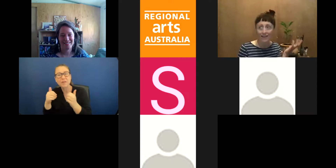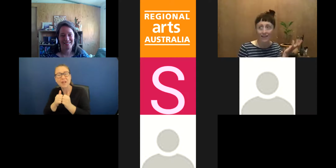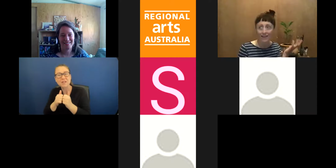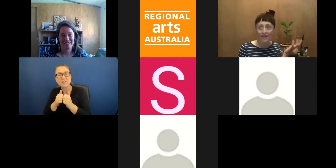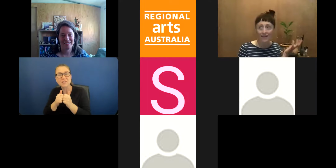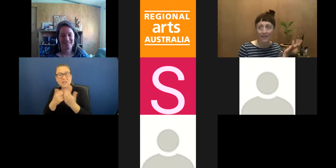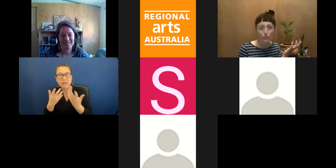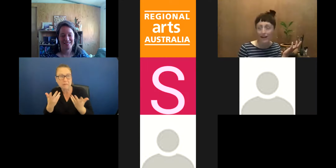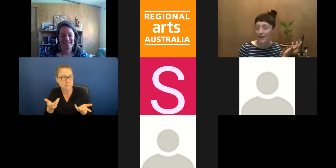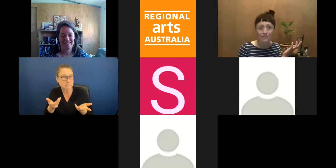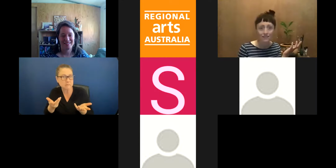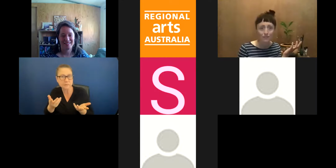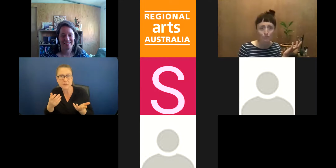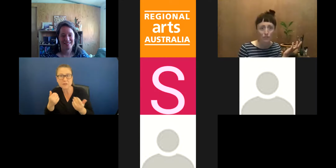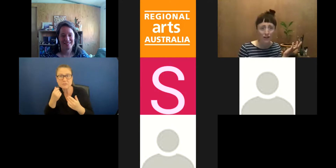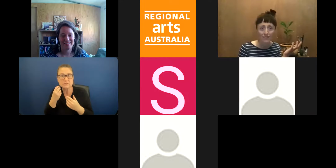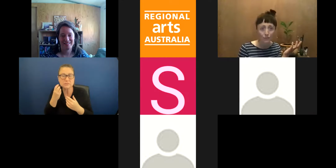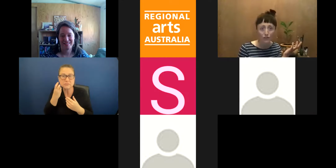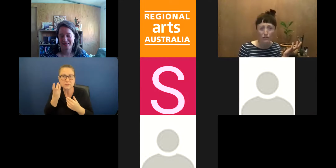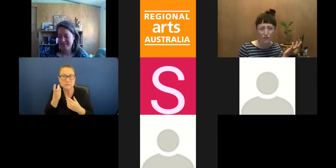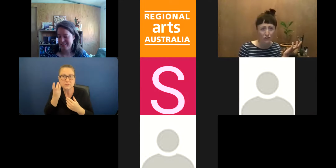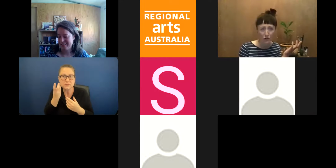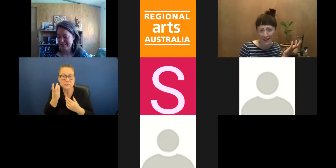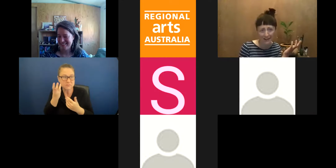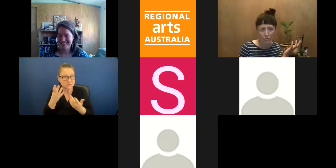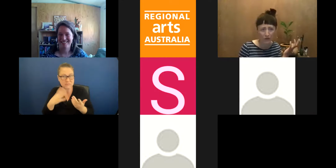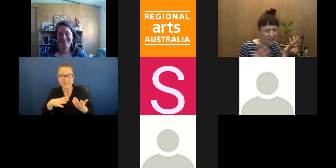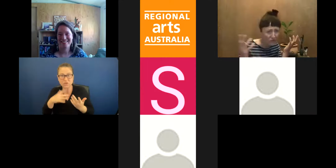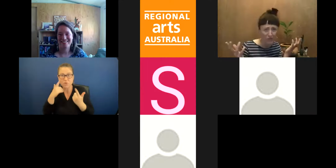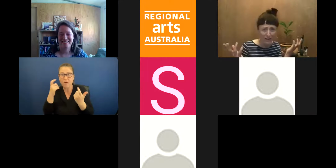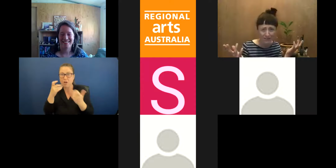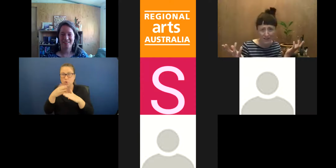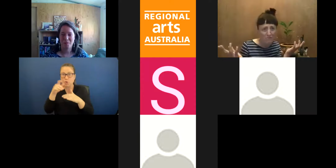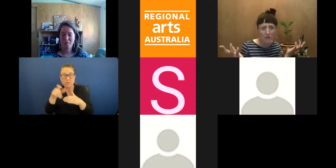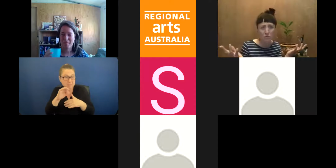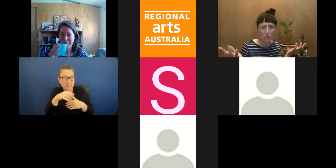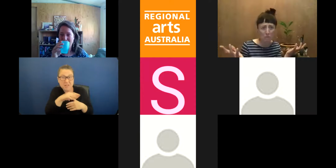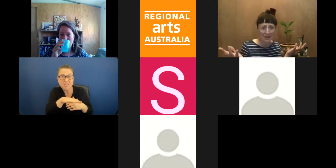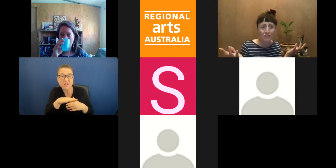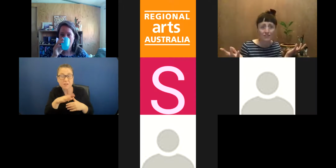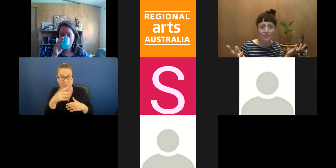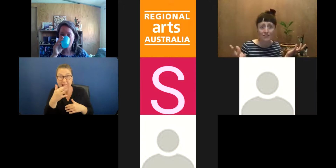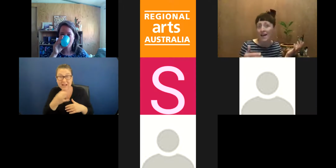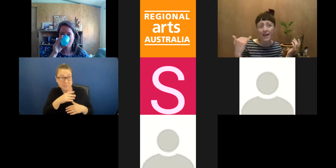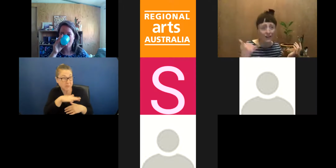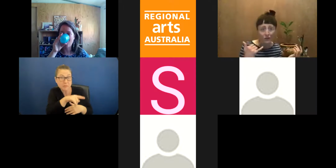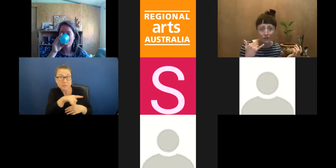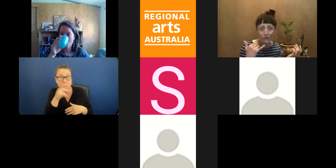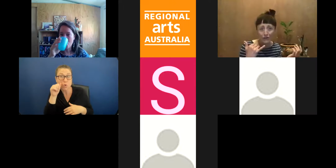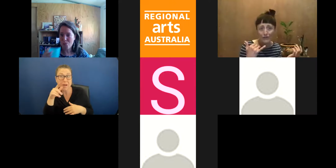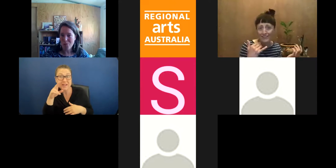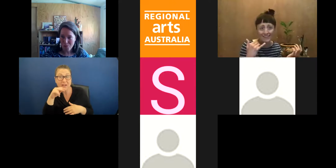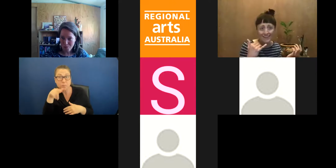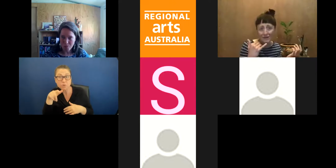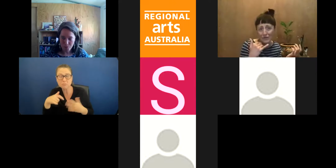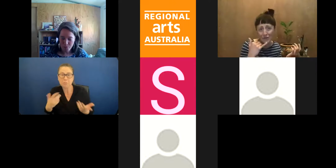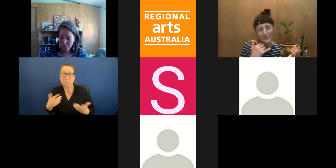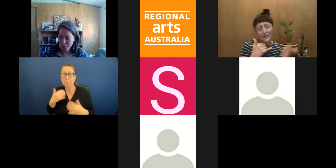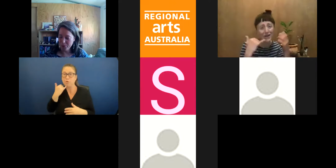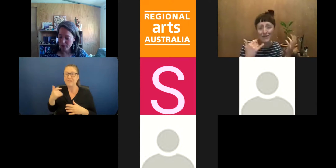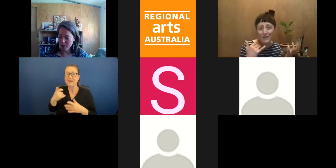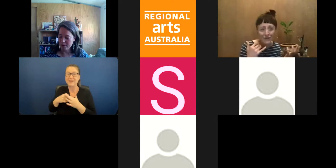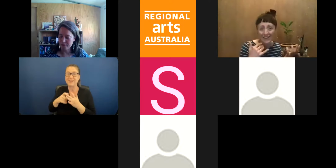you know we've got three days to find someone new do you know like would any of you a young the young people be interested and i got on the phone to kiara